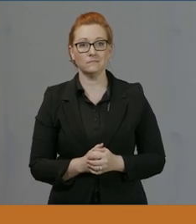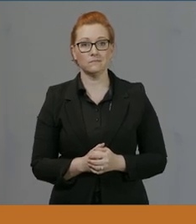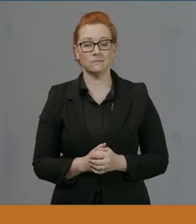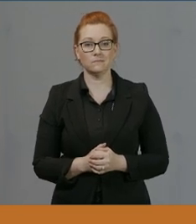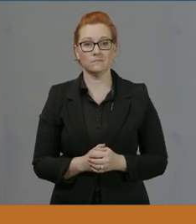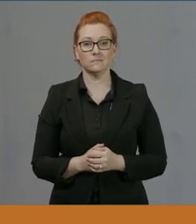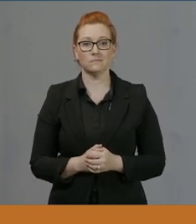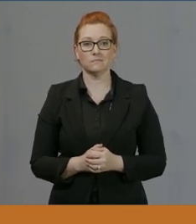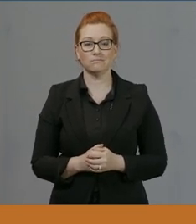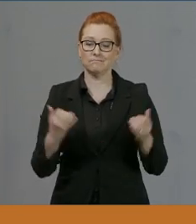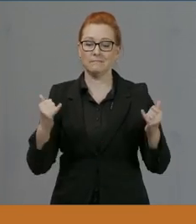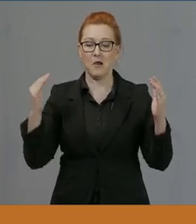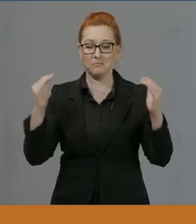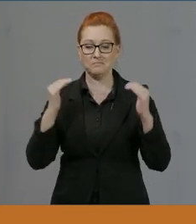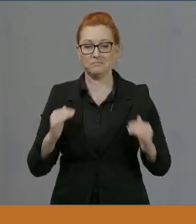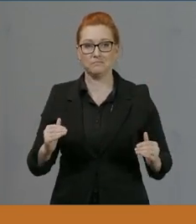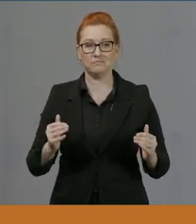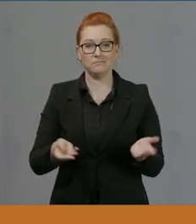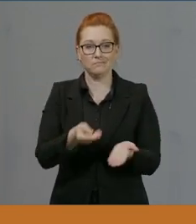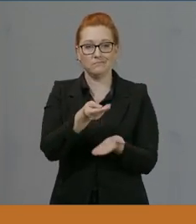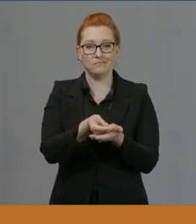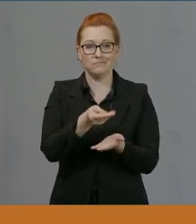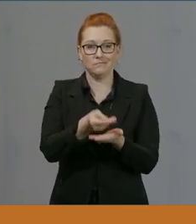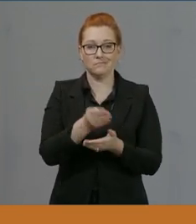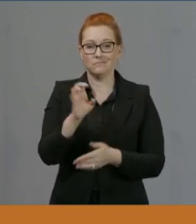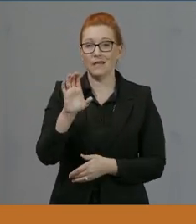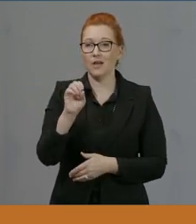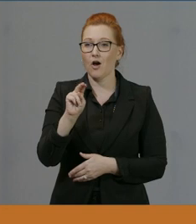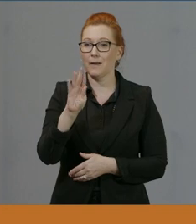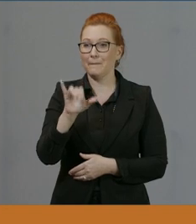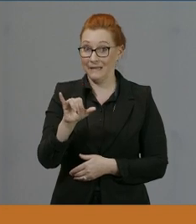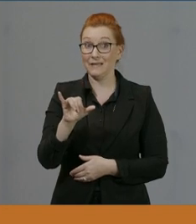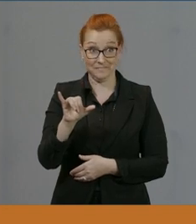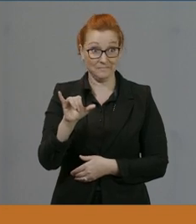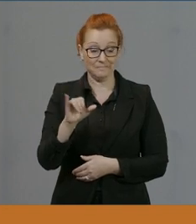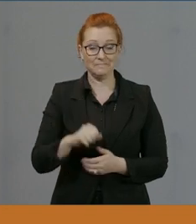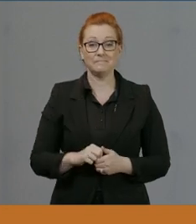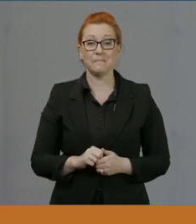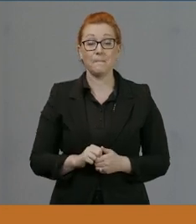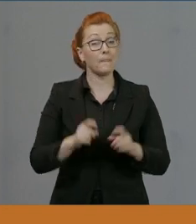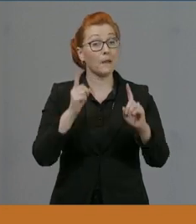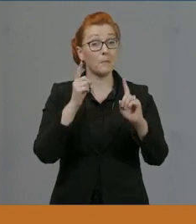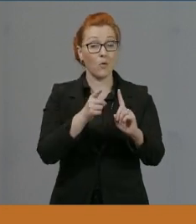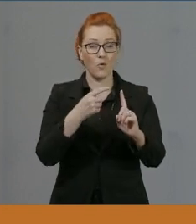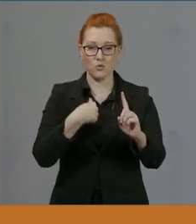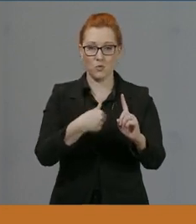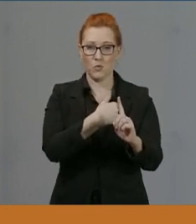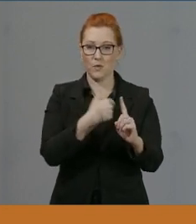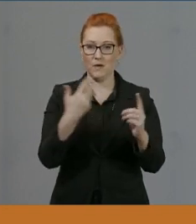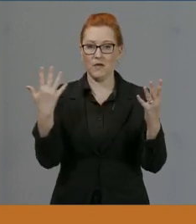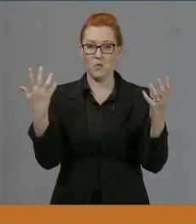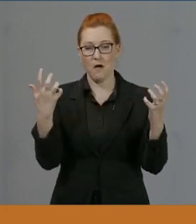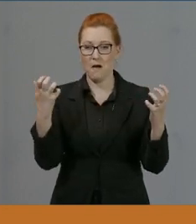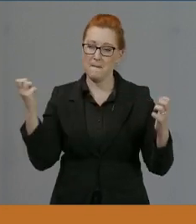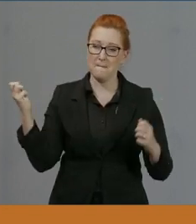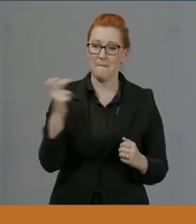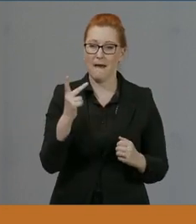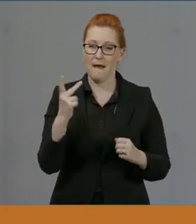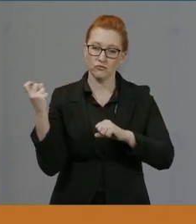Now let's talk some economic decisions. The idea here is we want to return stronger as a